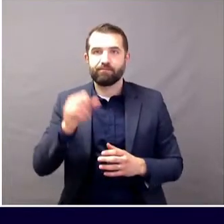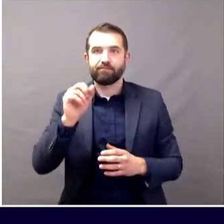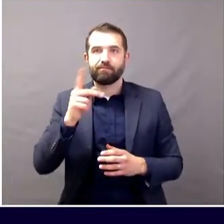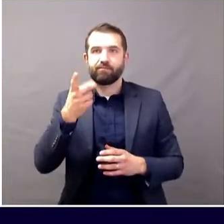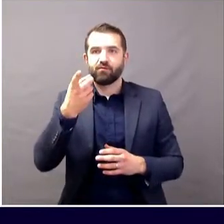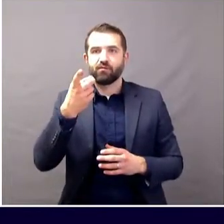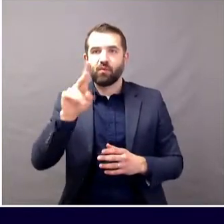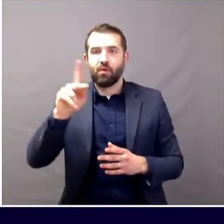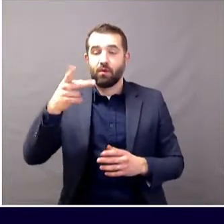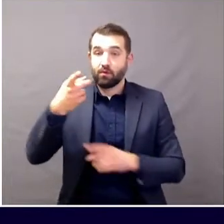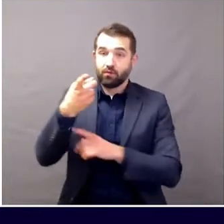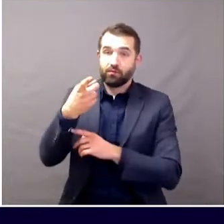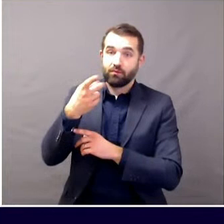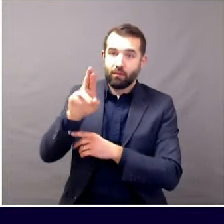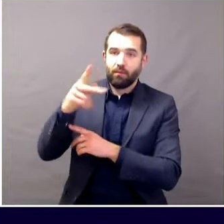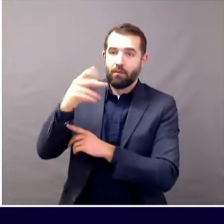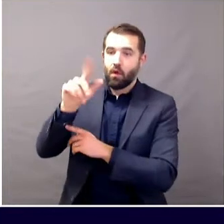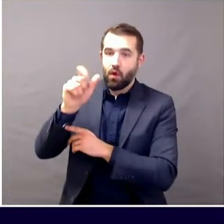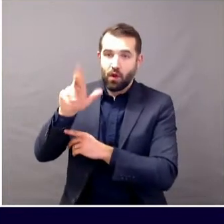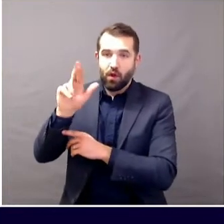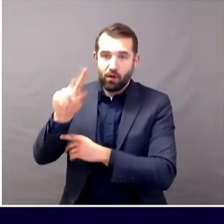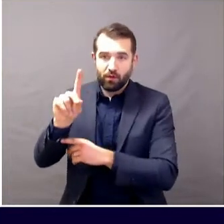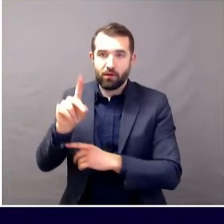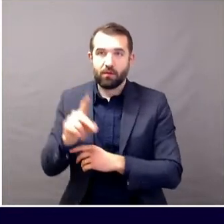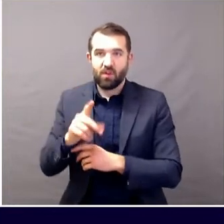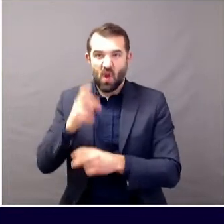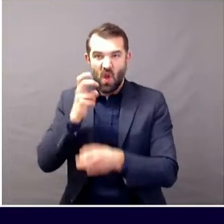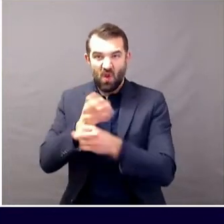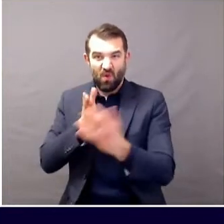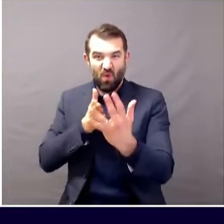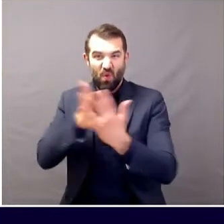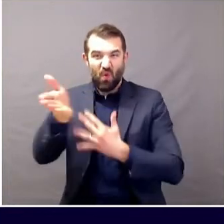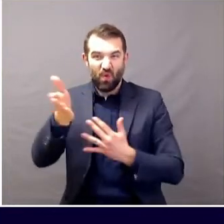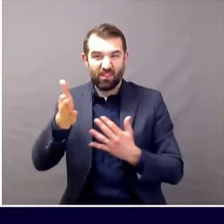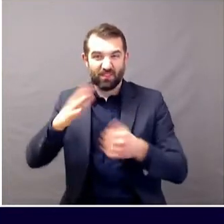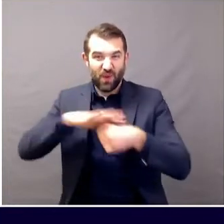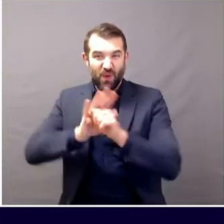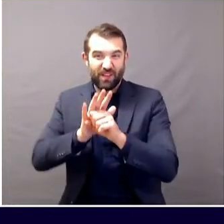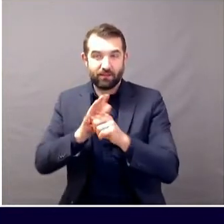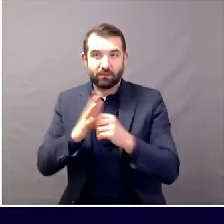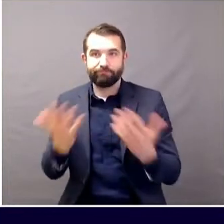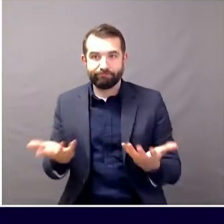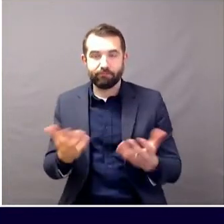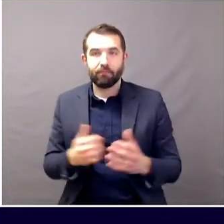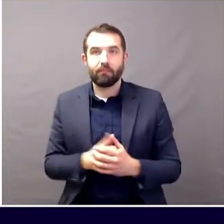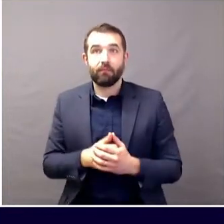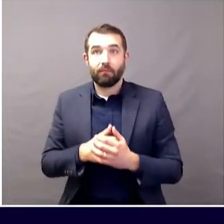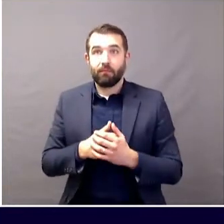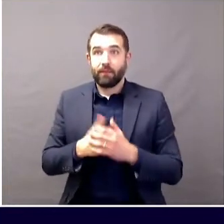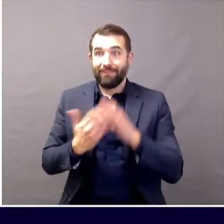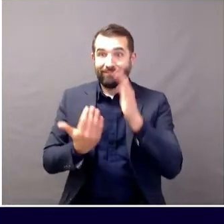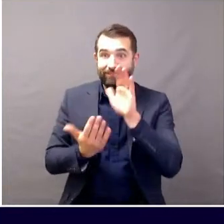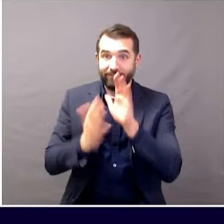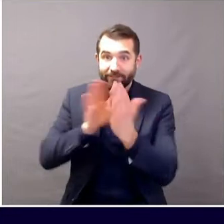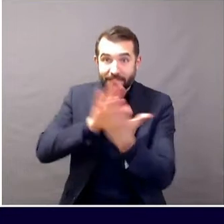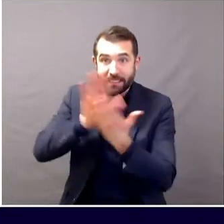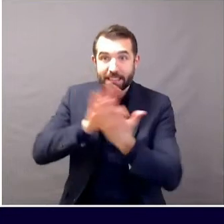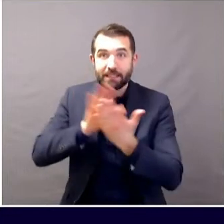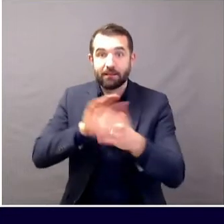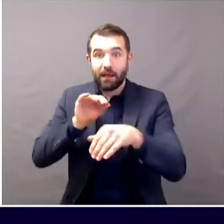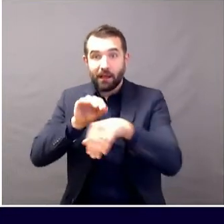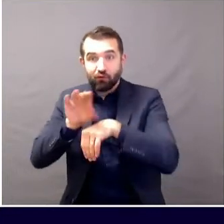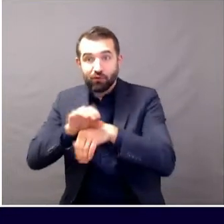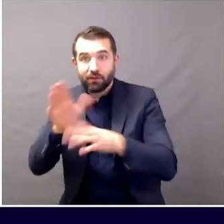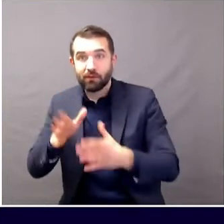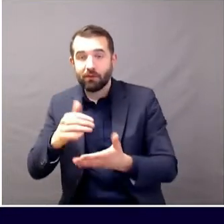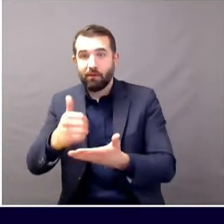it's been hard for people to access mental health or substance abuse services, at least in person. Are things getting better or worse now with regards to that?